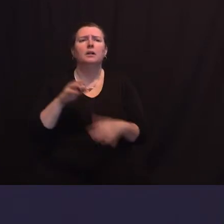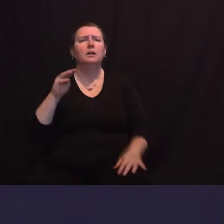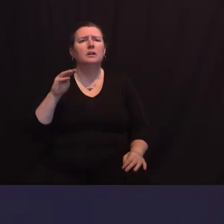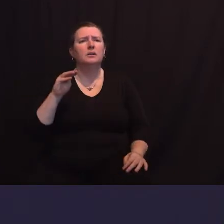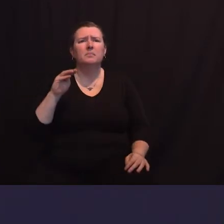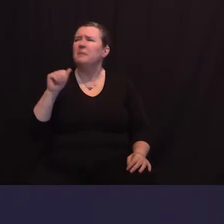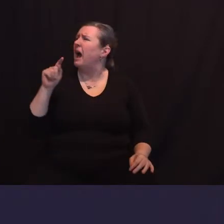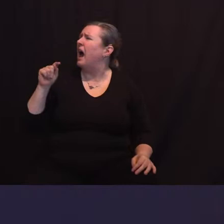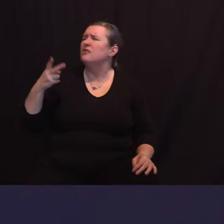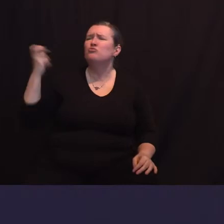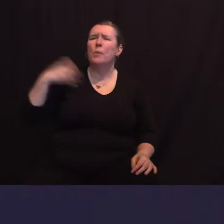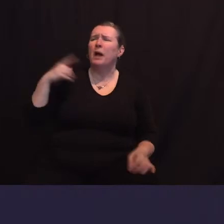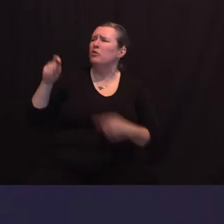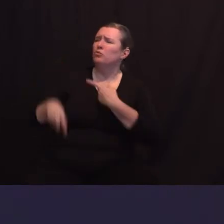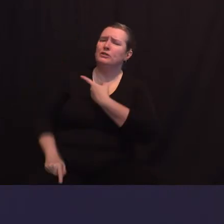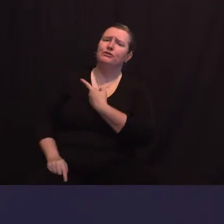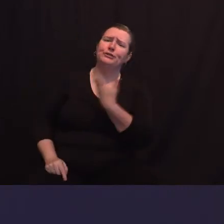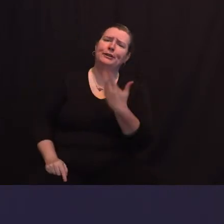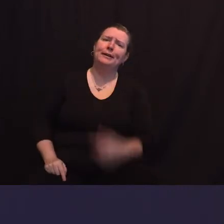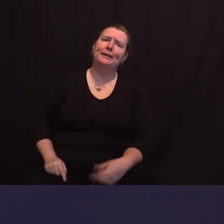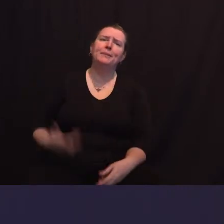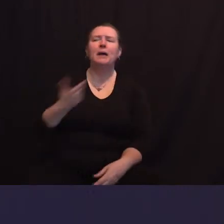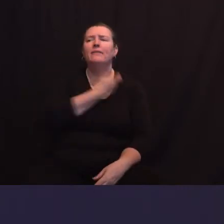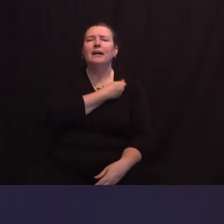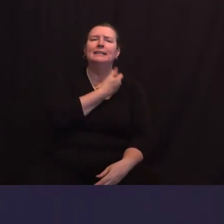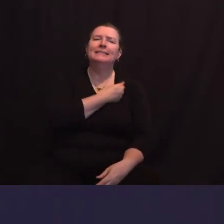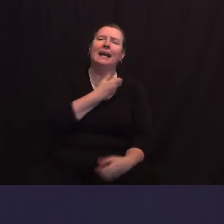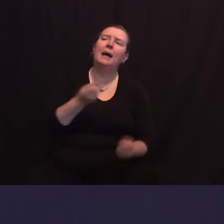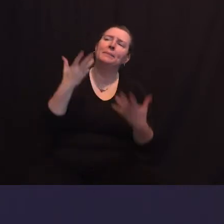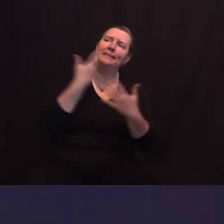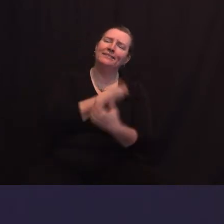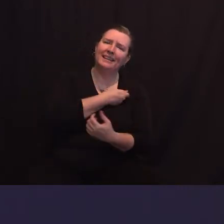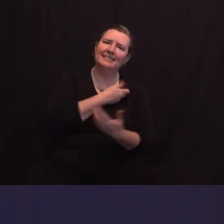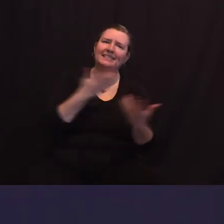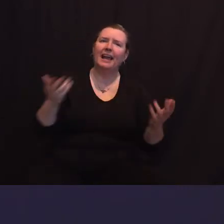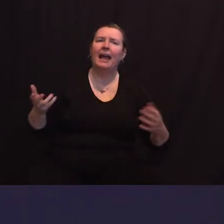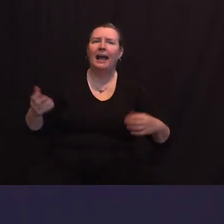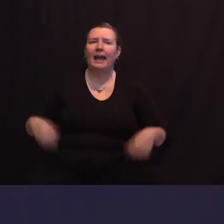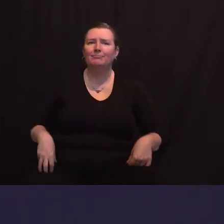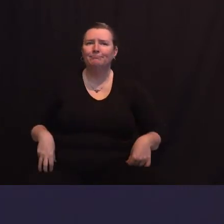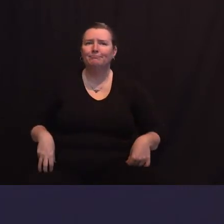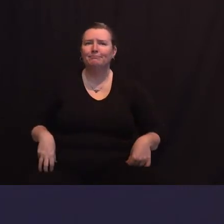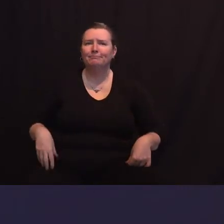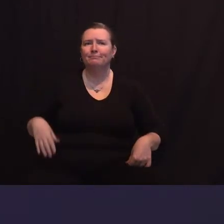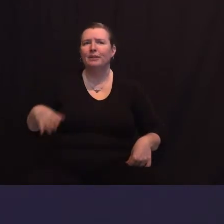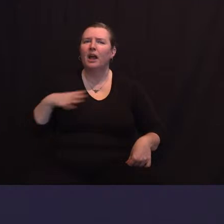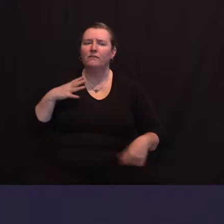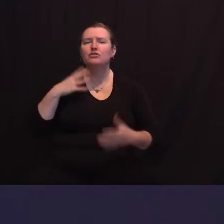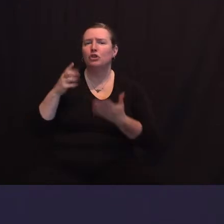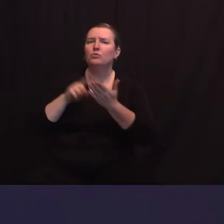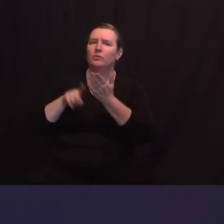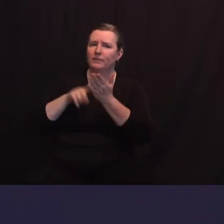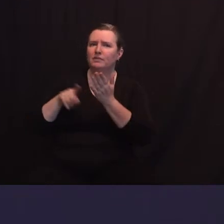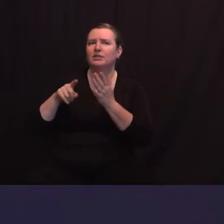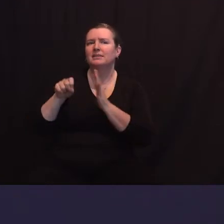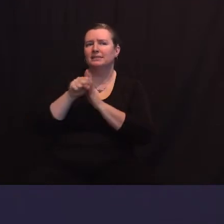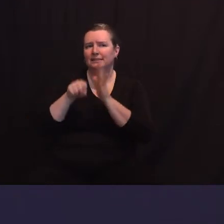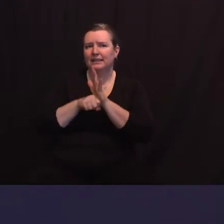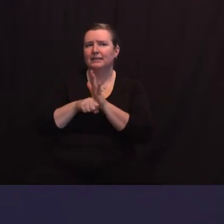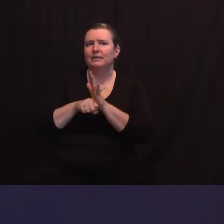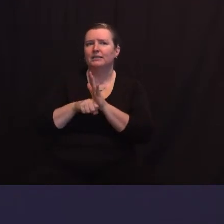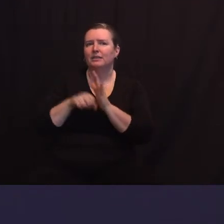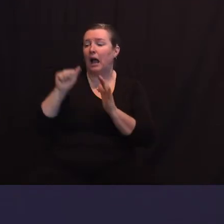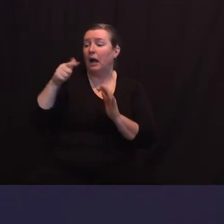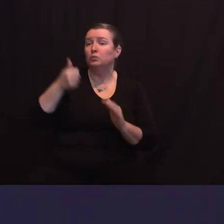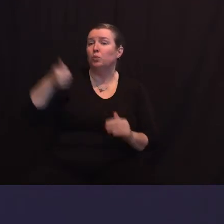the vaccine supplies, so I will be asking for a formal investigation by the State Attorney General's office. That being said,